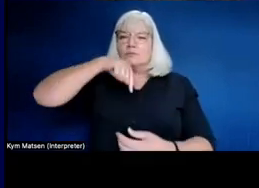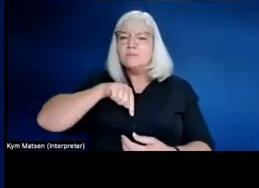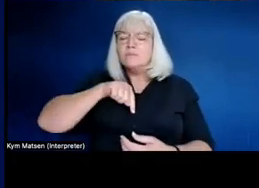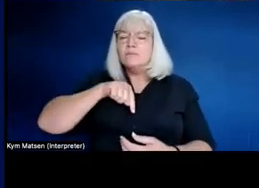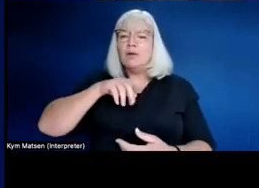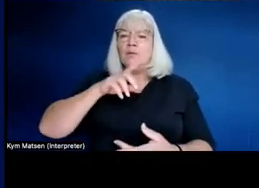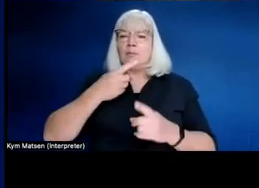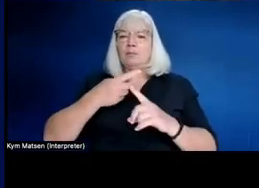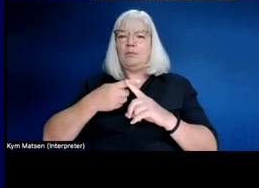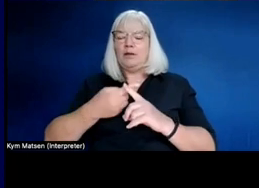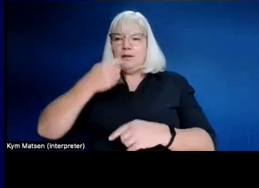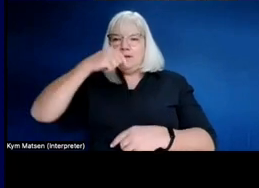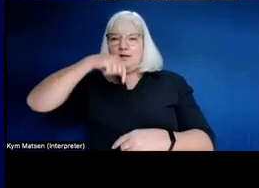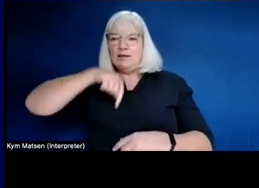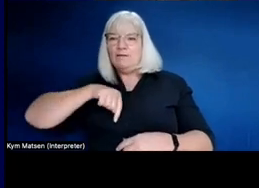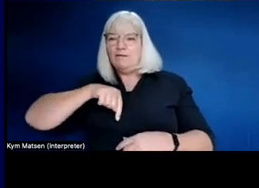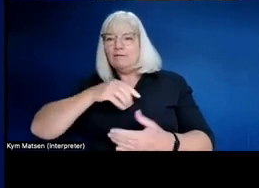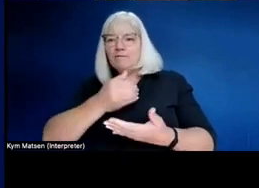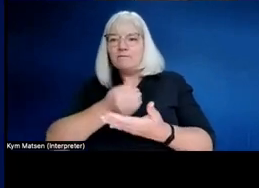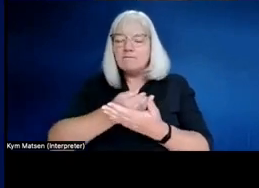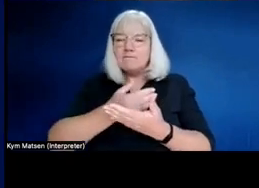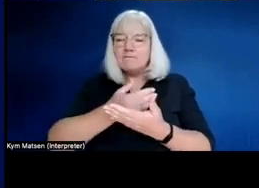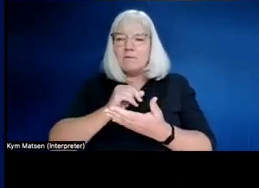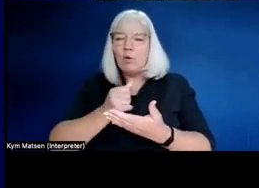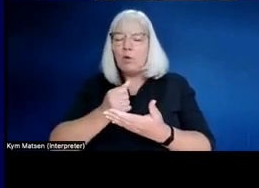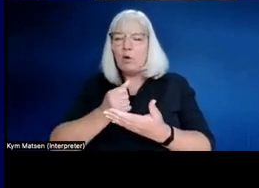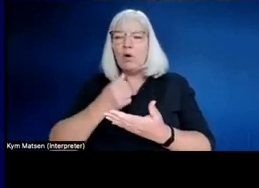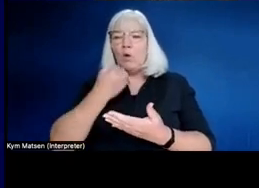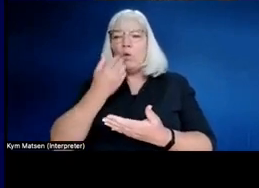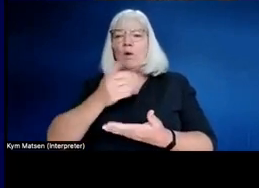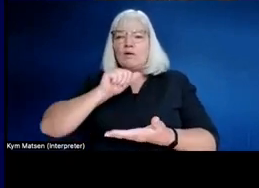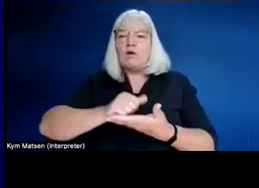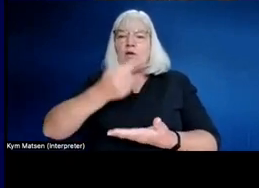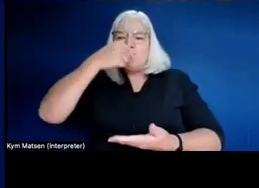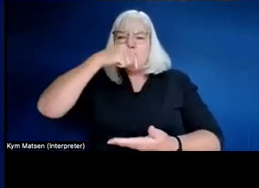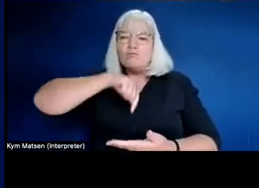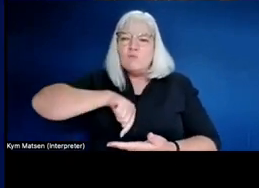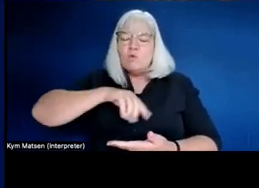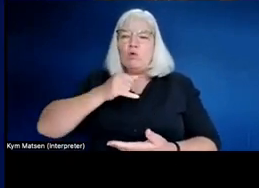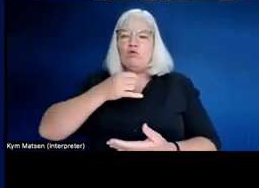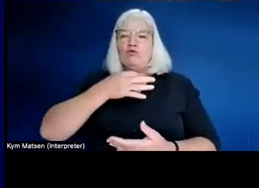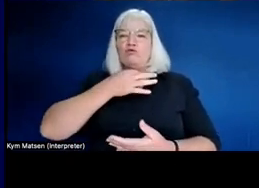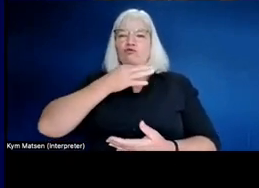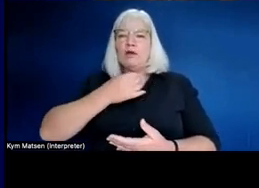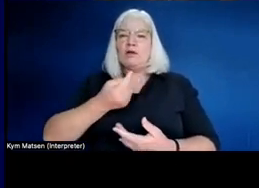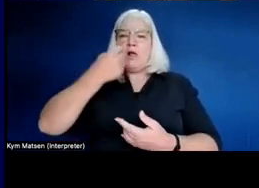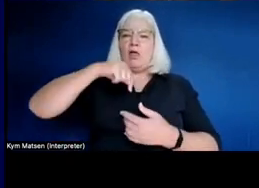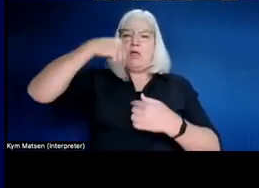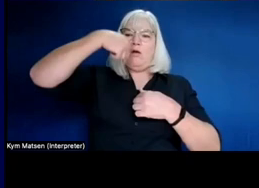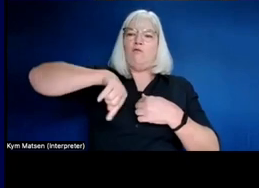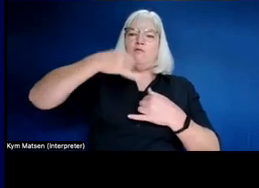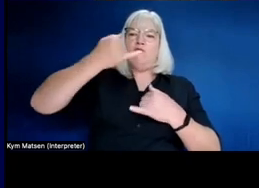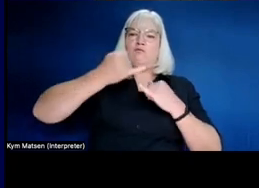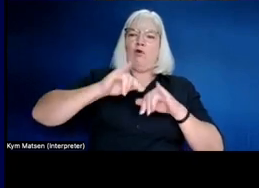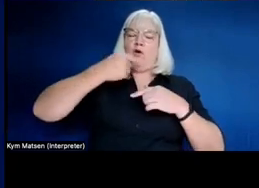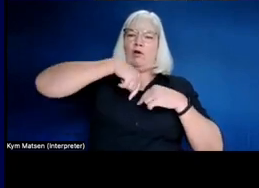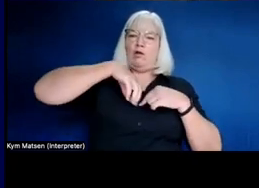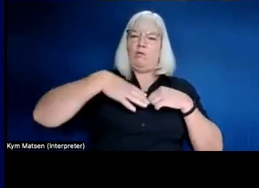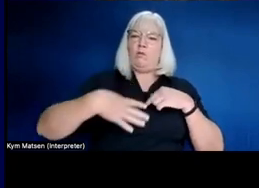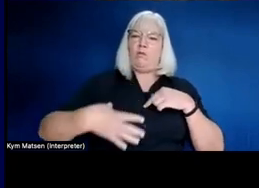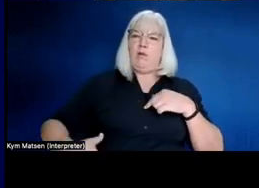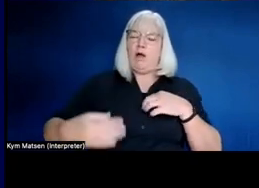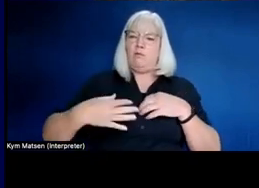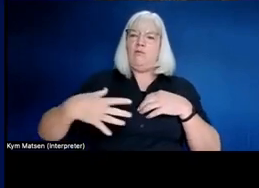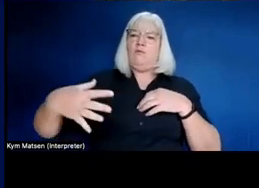go down the right way, or is there a risk of aspiration where food may end up in the airway and ultimately